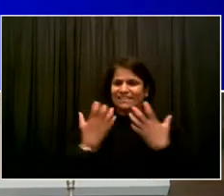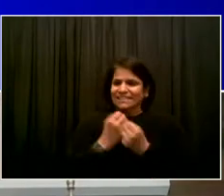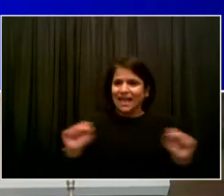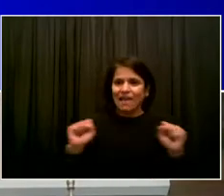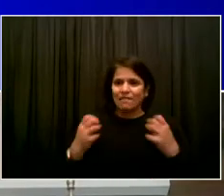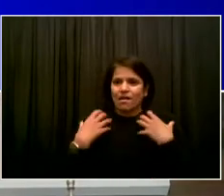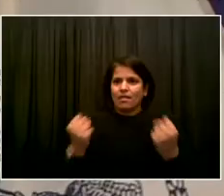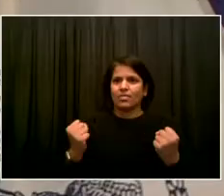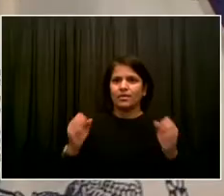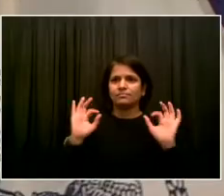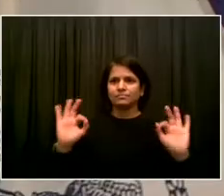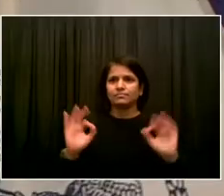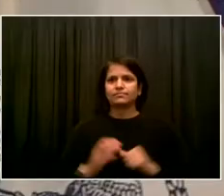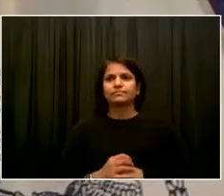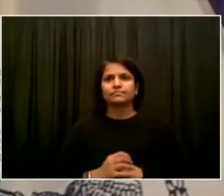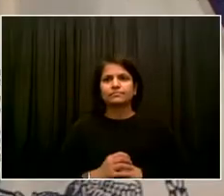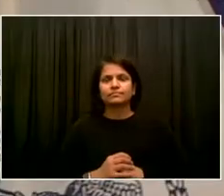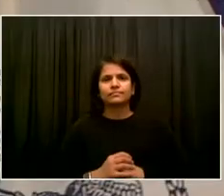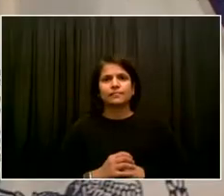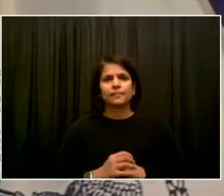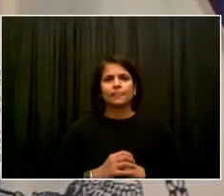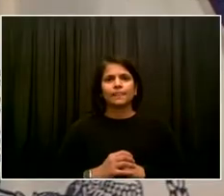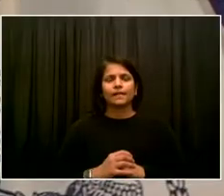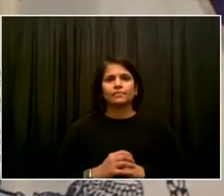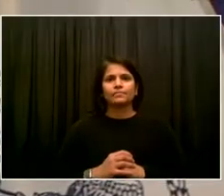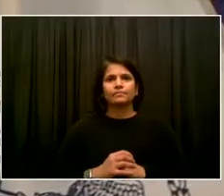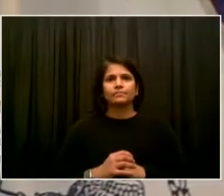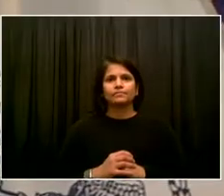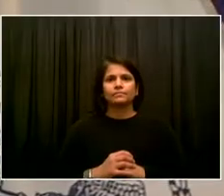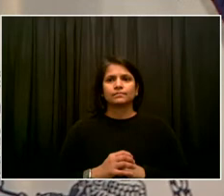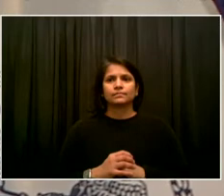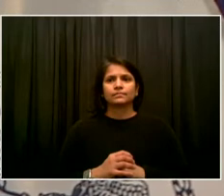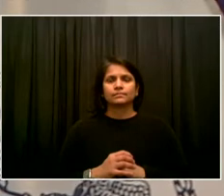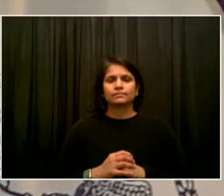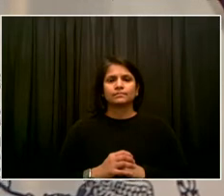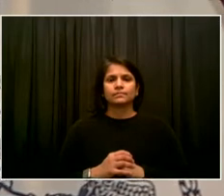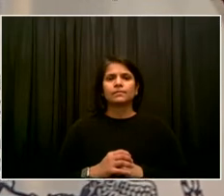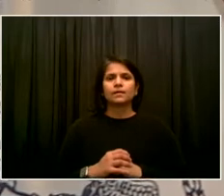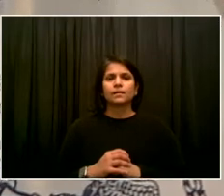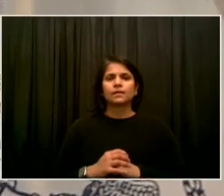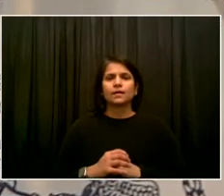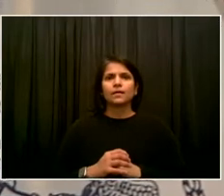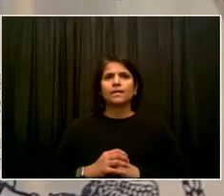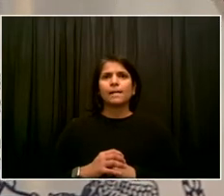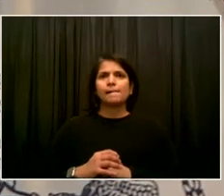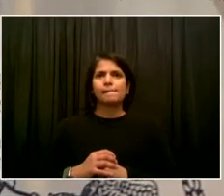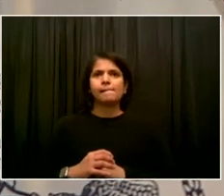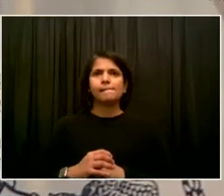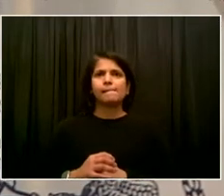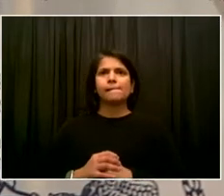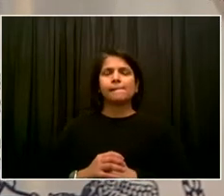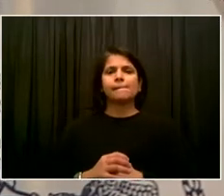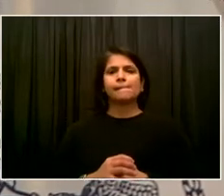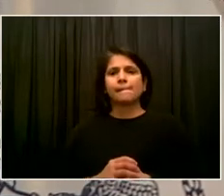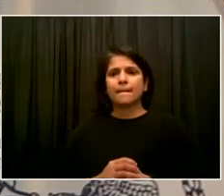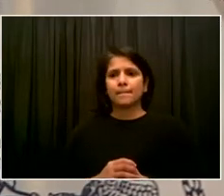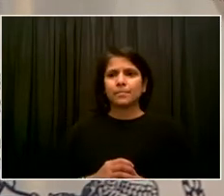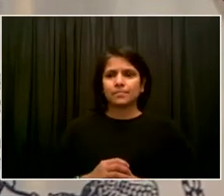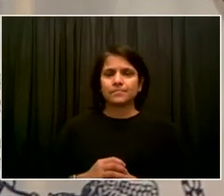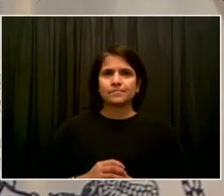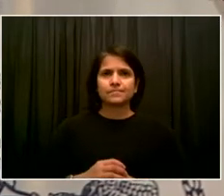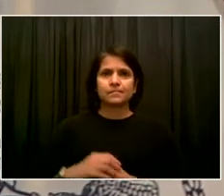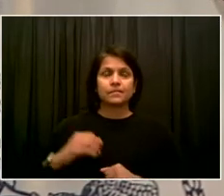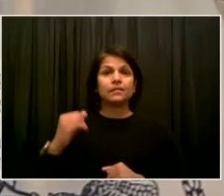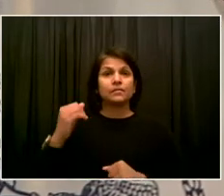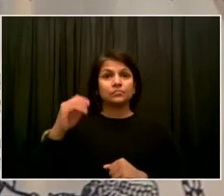Thank you. Everyone, I want you to hear from a real powerful voice who has been